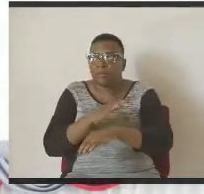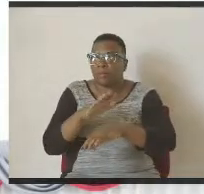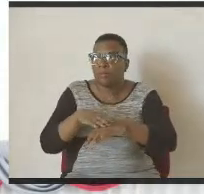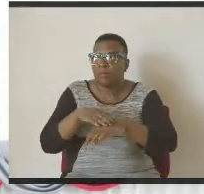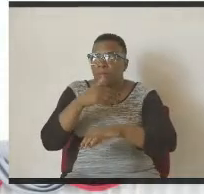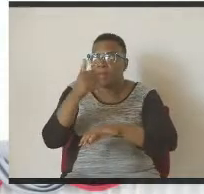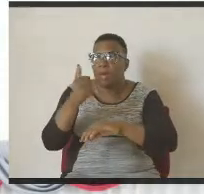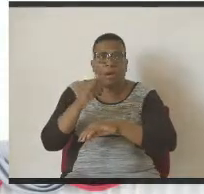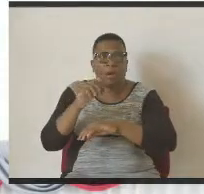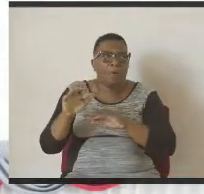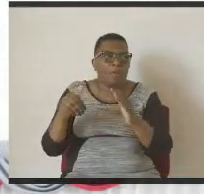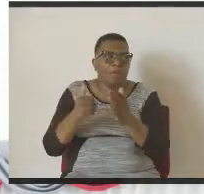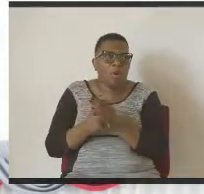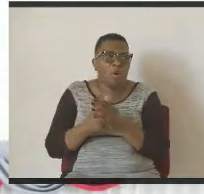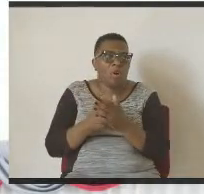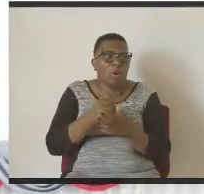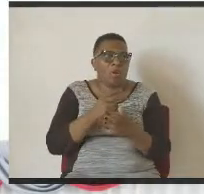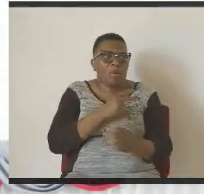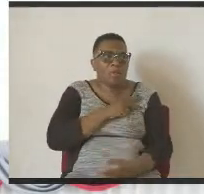powers, above all.